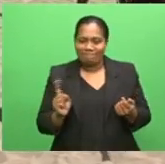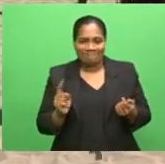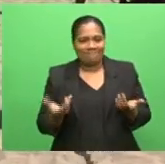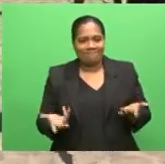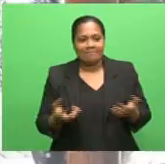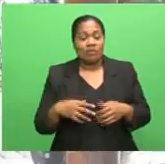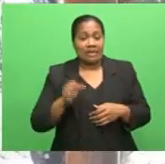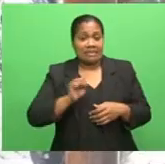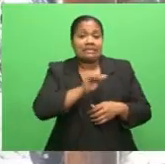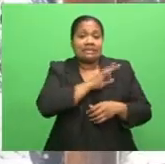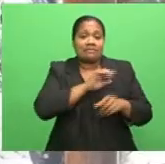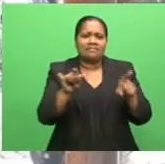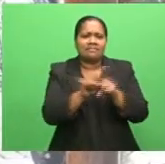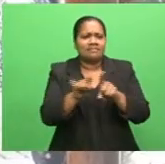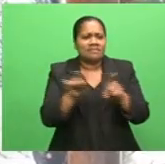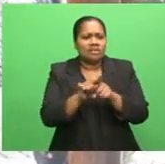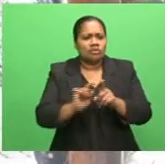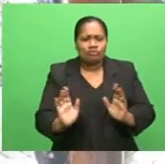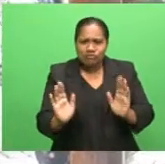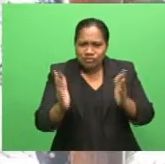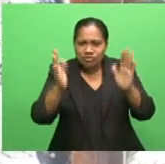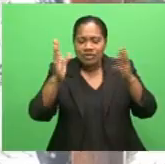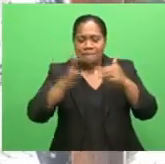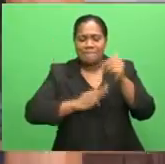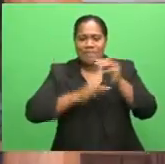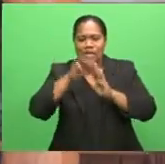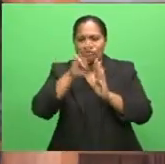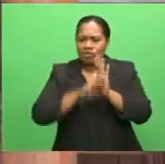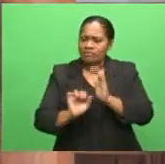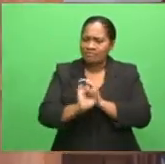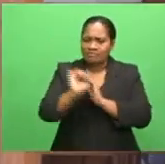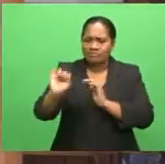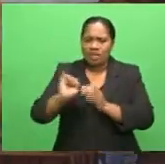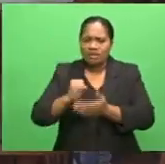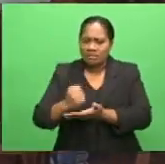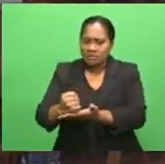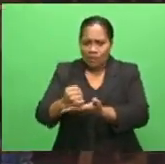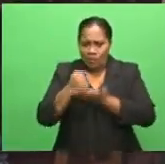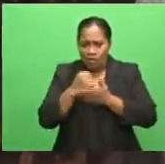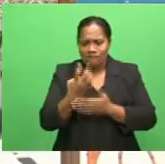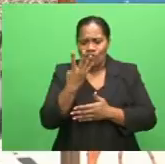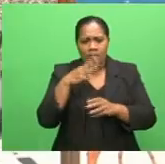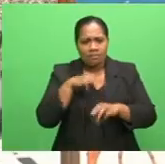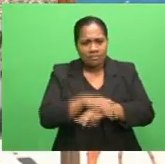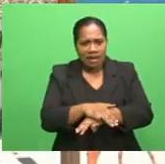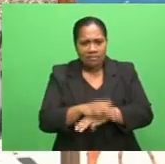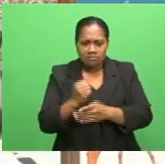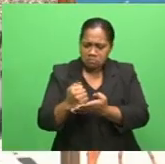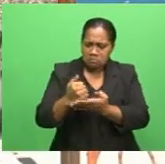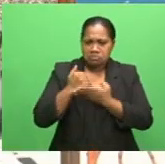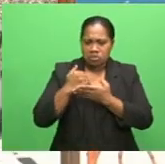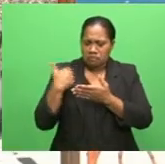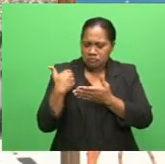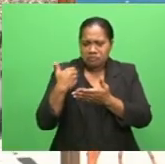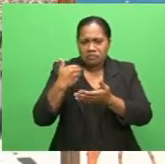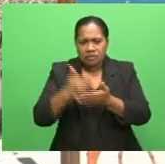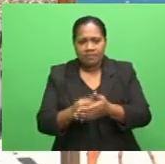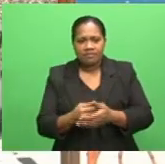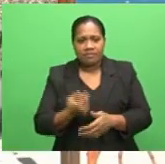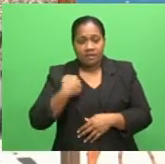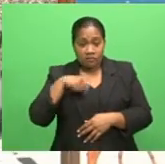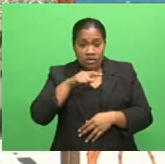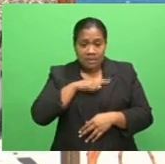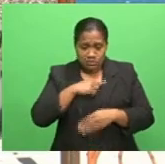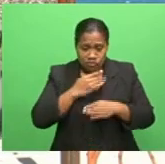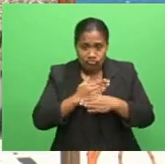also praised the management for their continuous support during the 4 months. Like for us that were still working